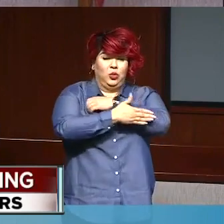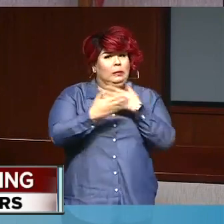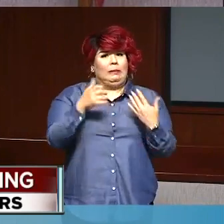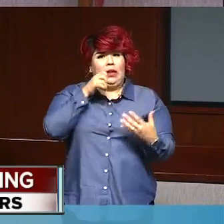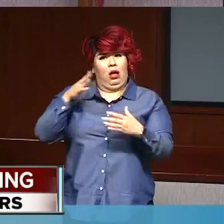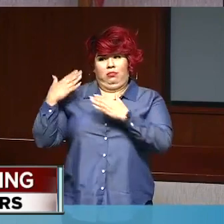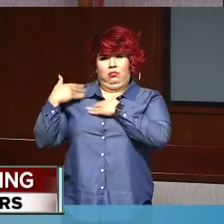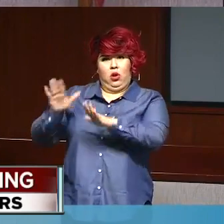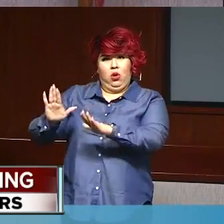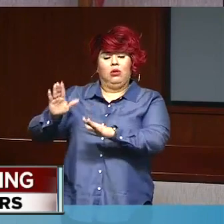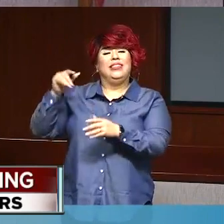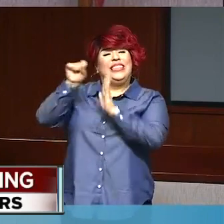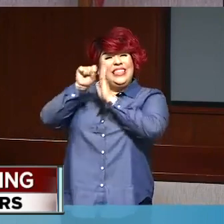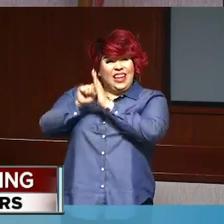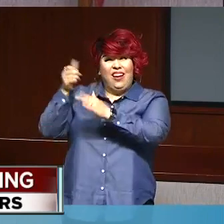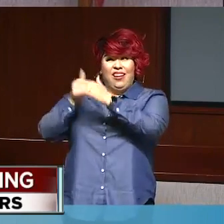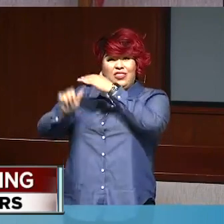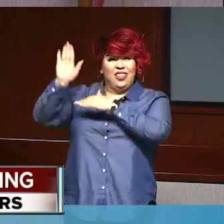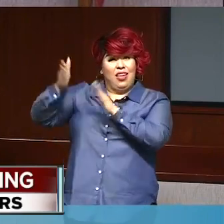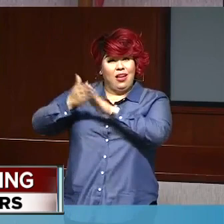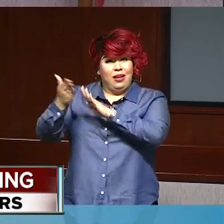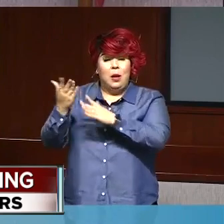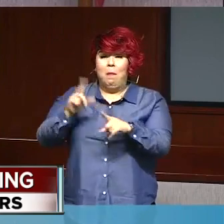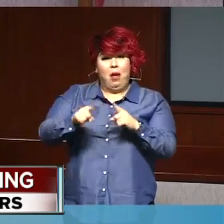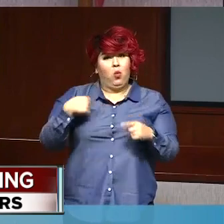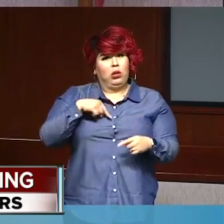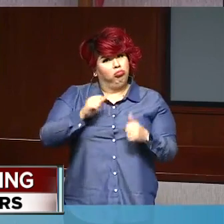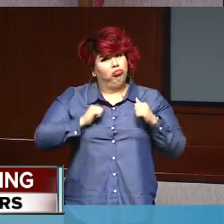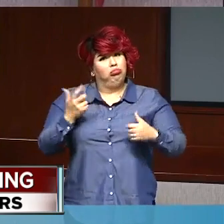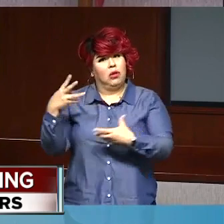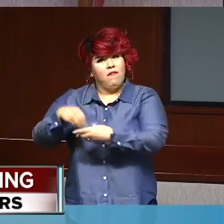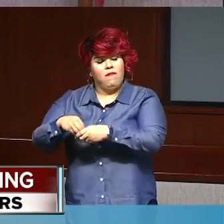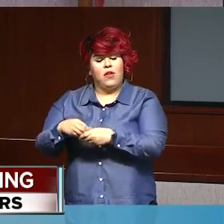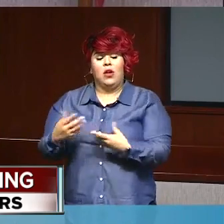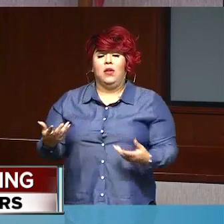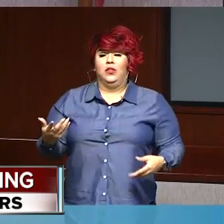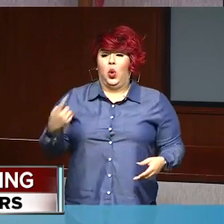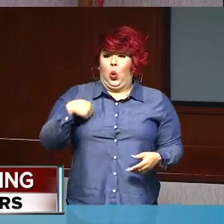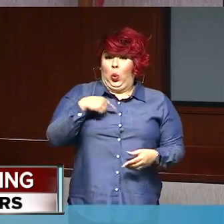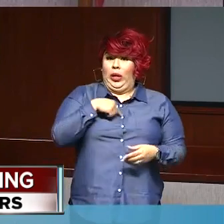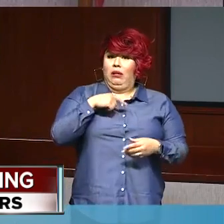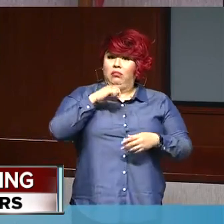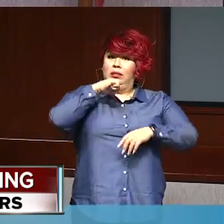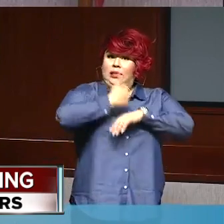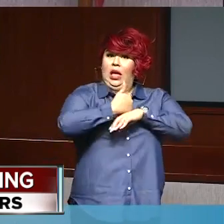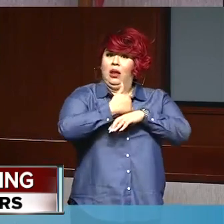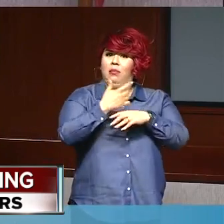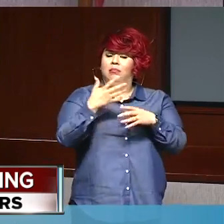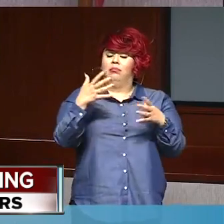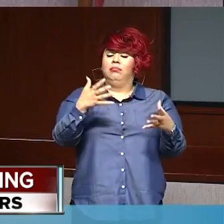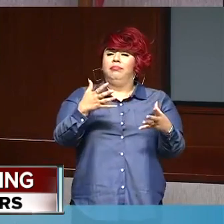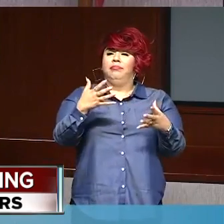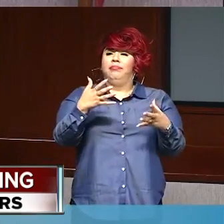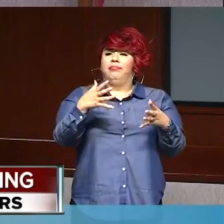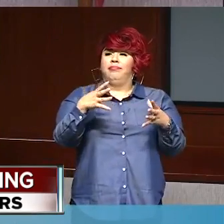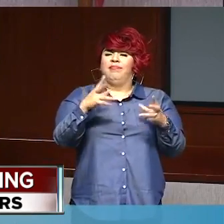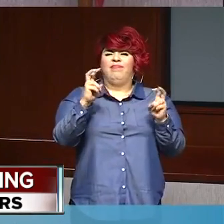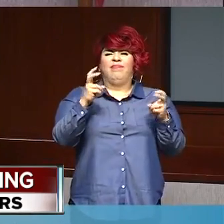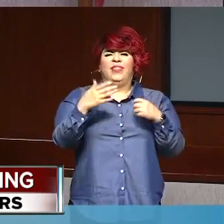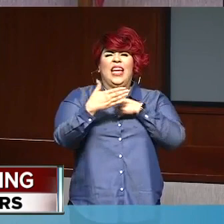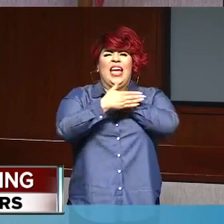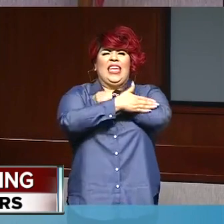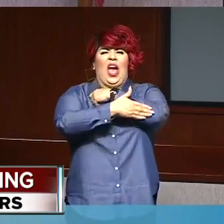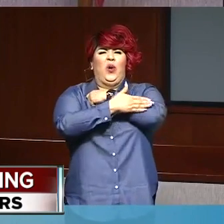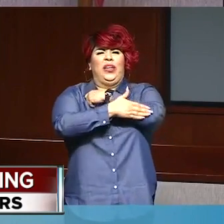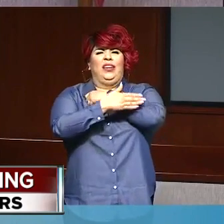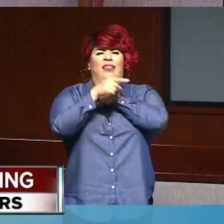action recently from the board. They've designated a county skilled nursing facility person